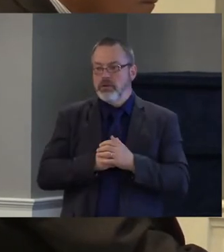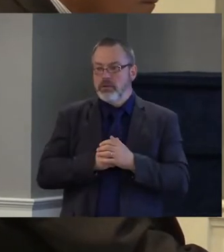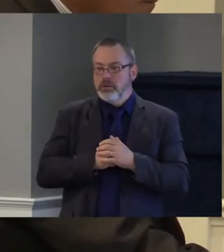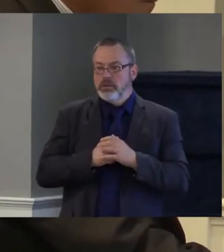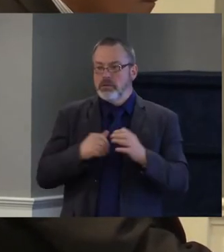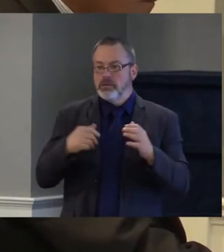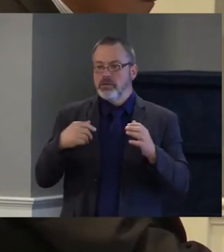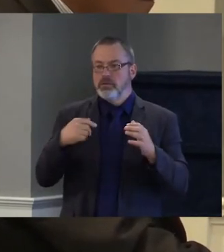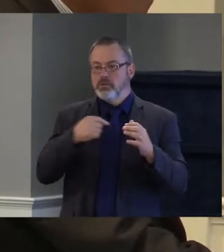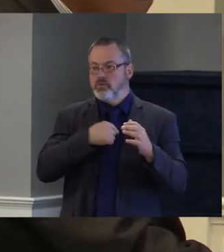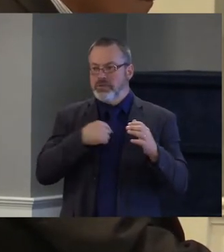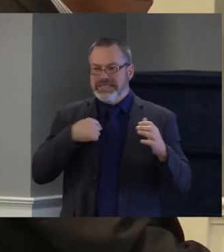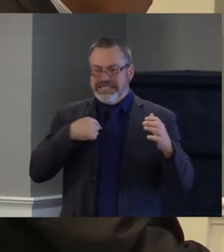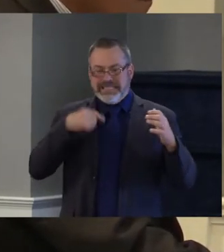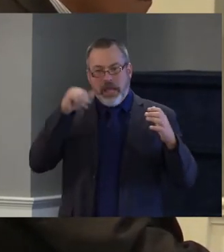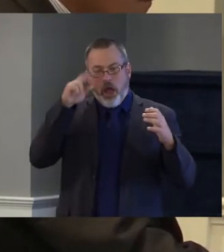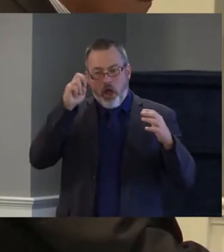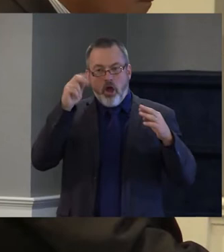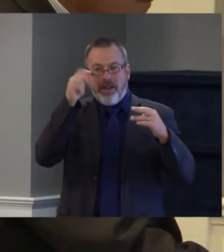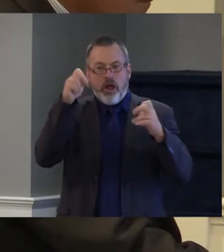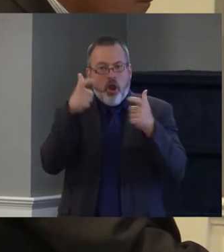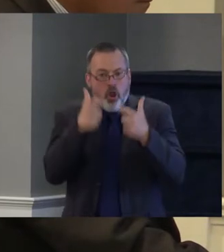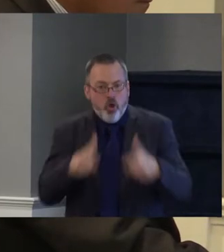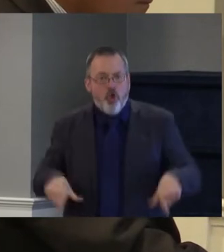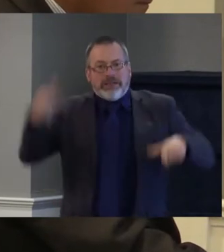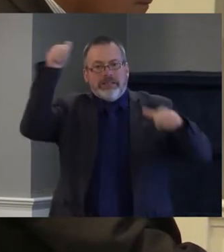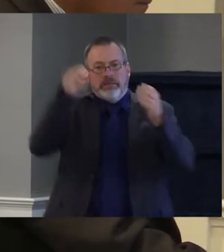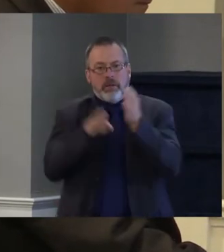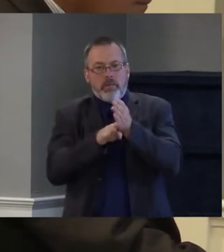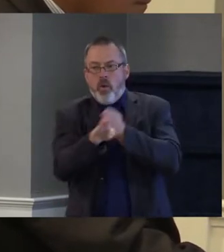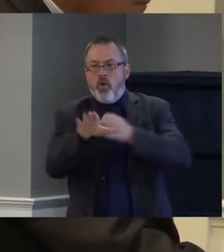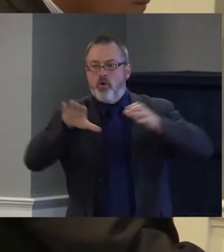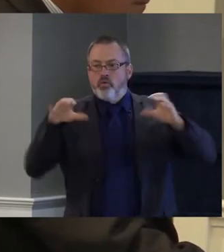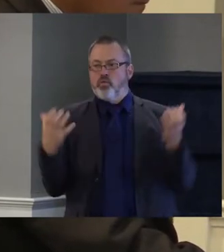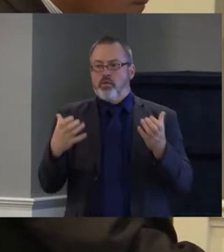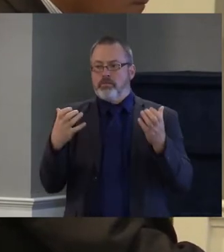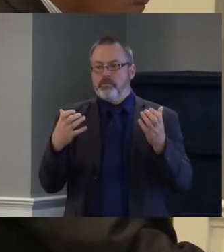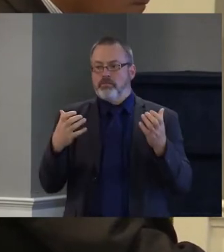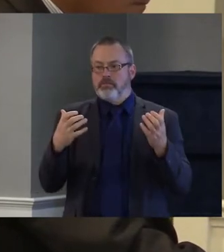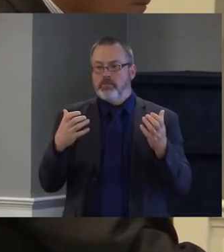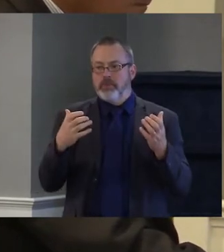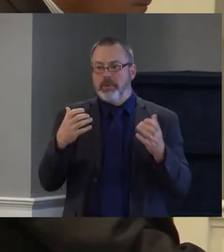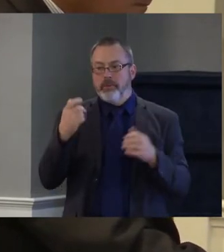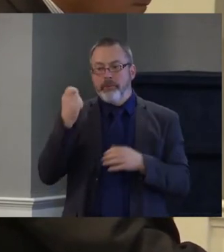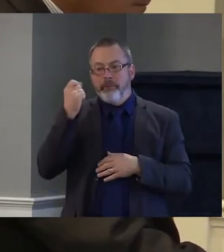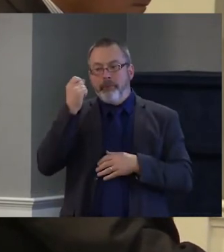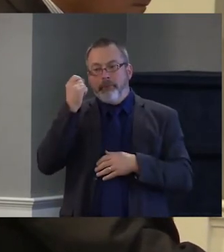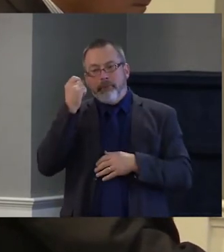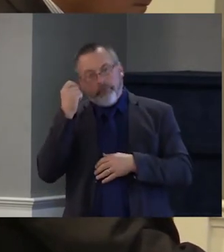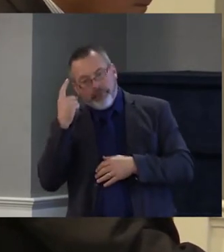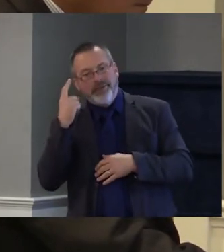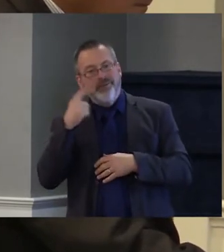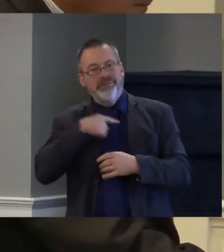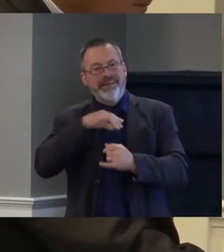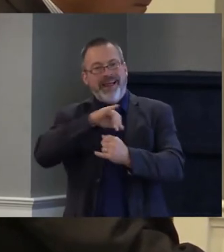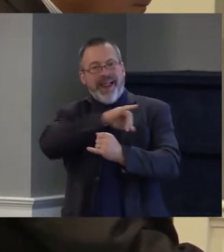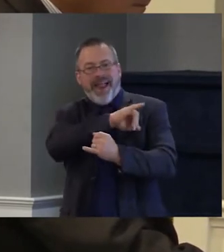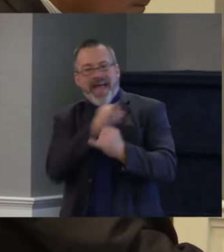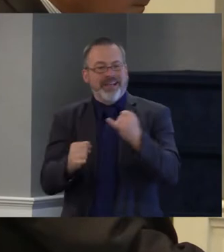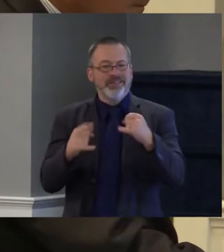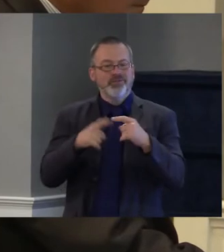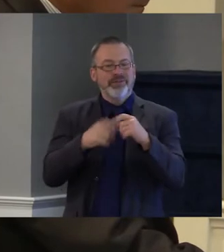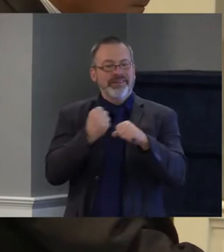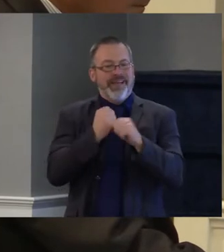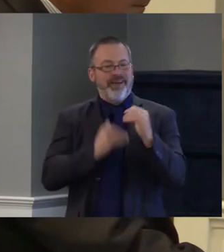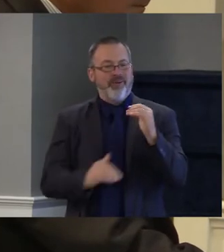other protected classes, and yet we are the last to receive our civil liberties. Before the ADA and the